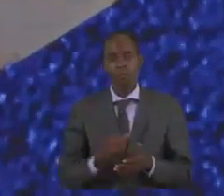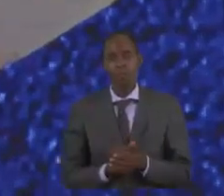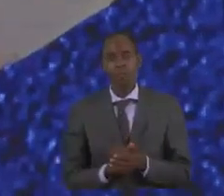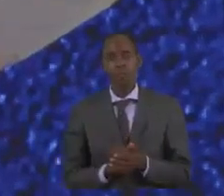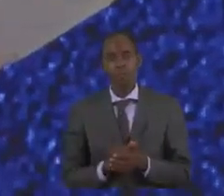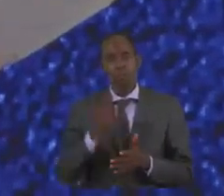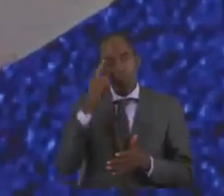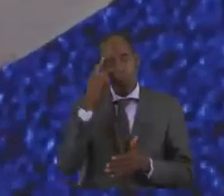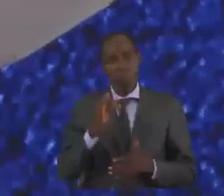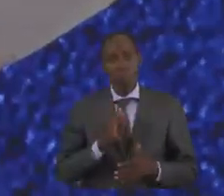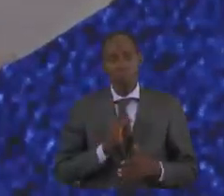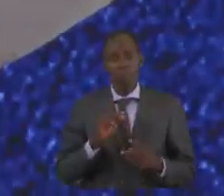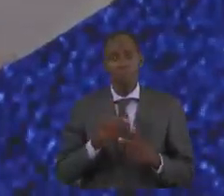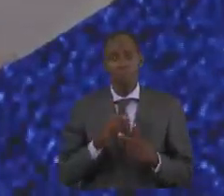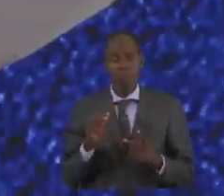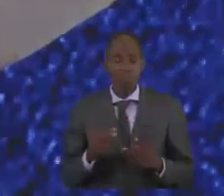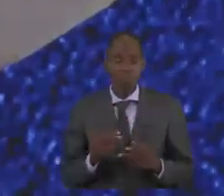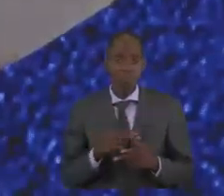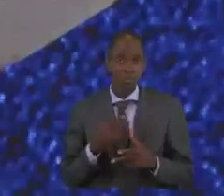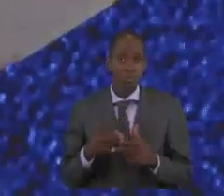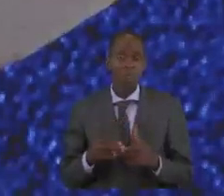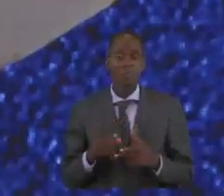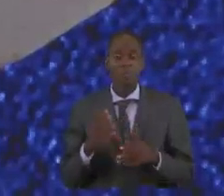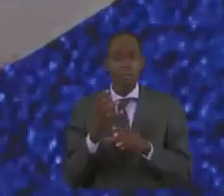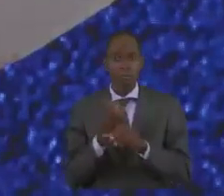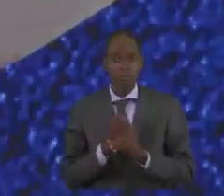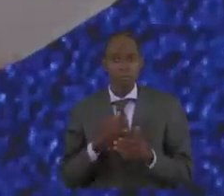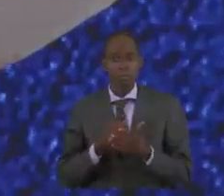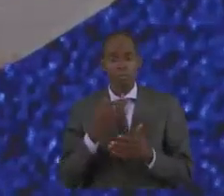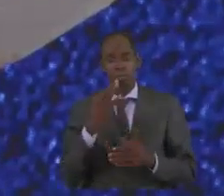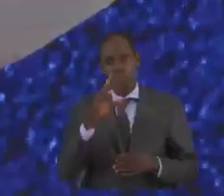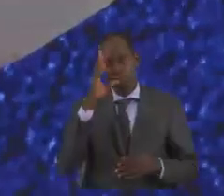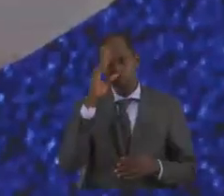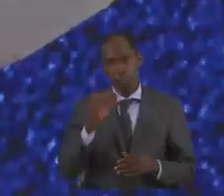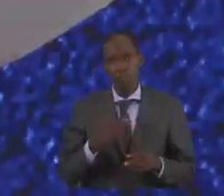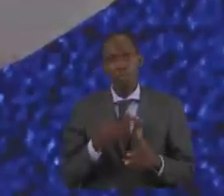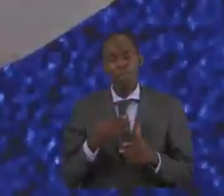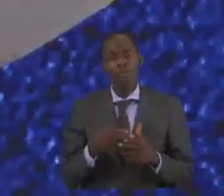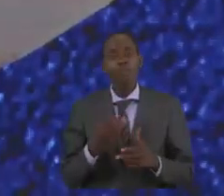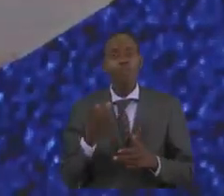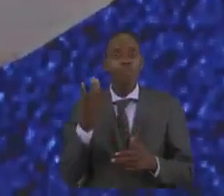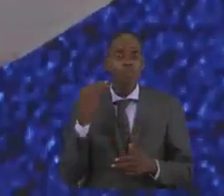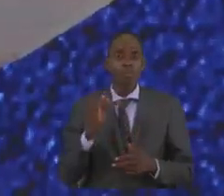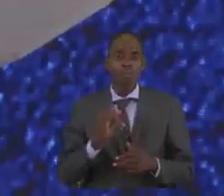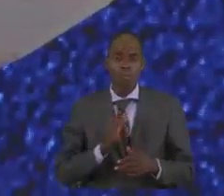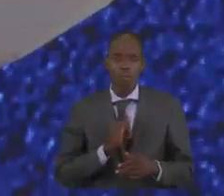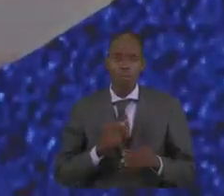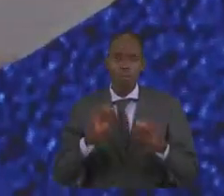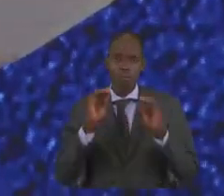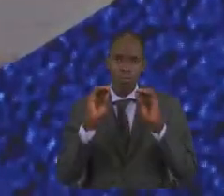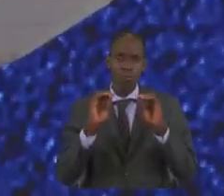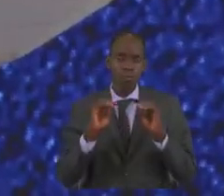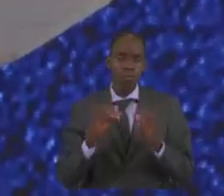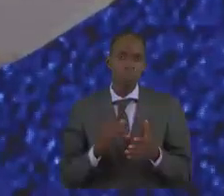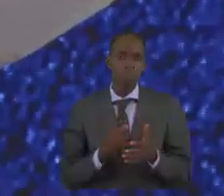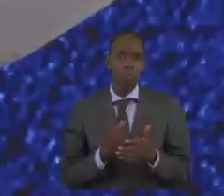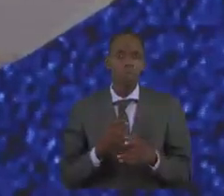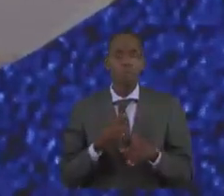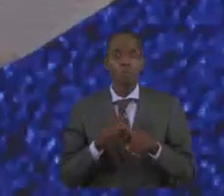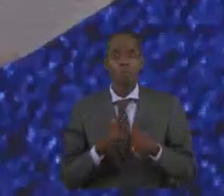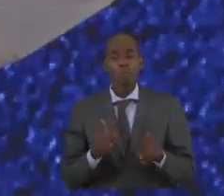I neither received it of man, neither was I taught it, but by